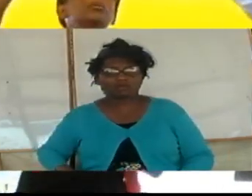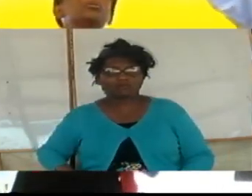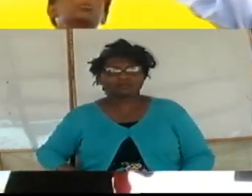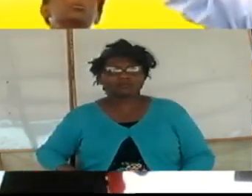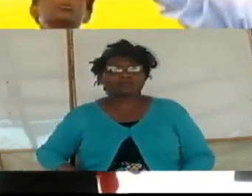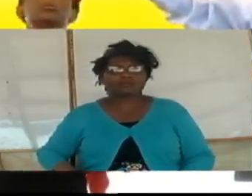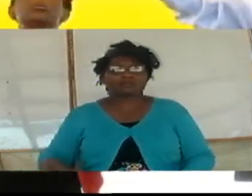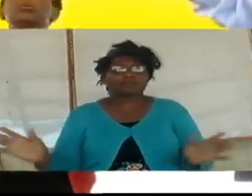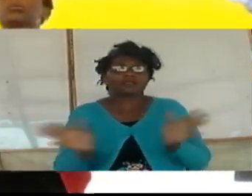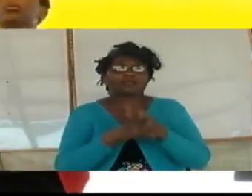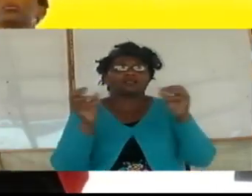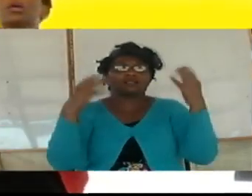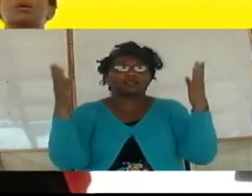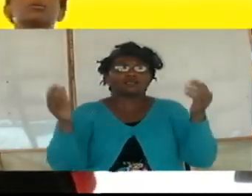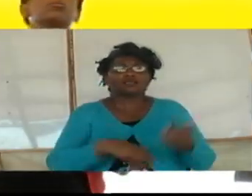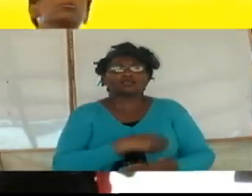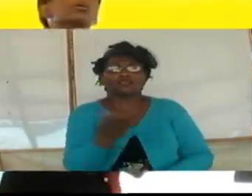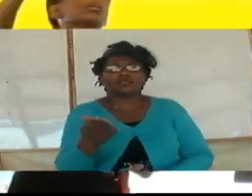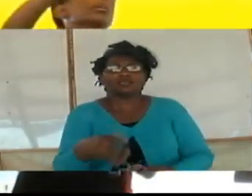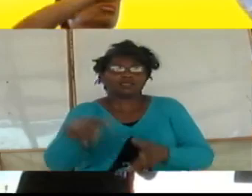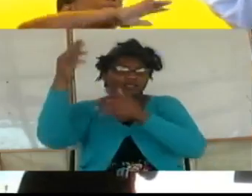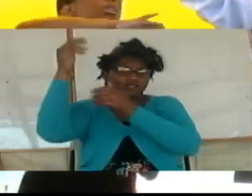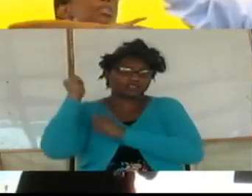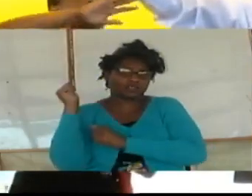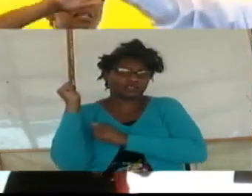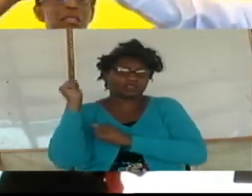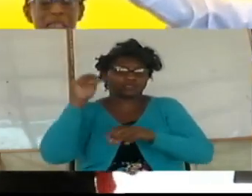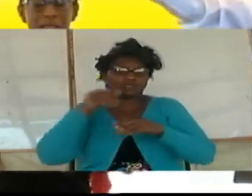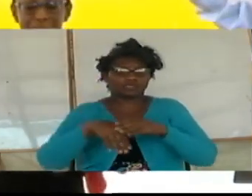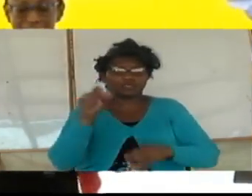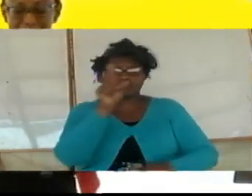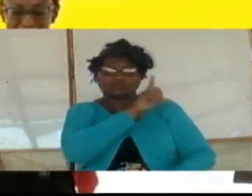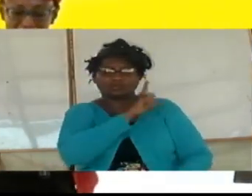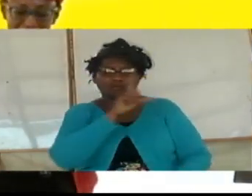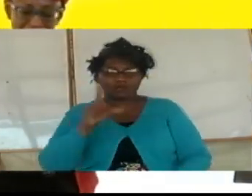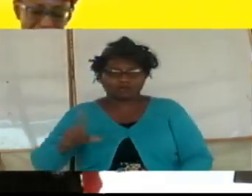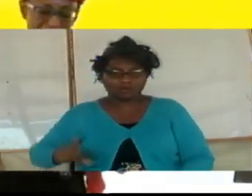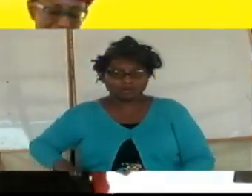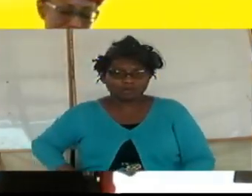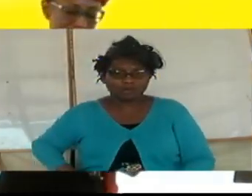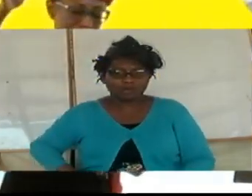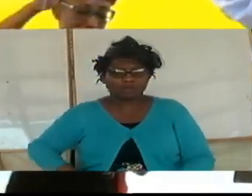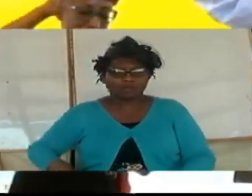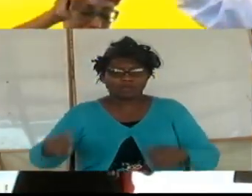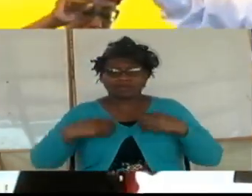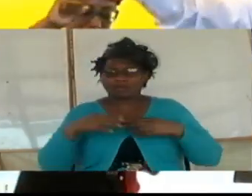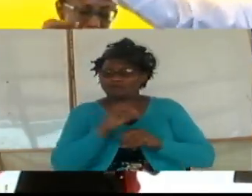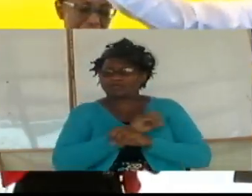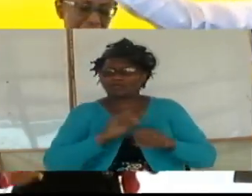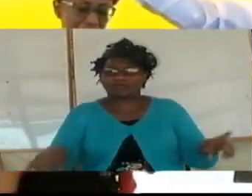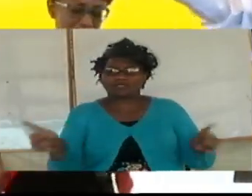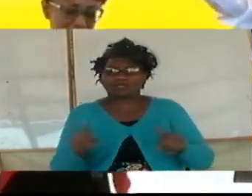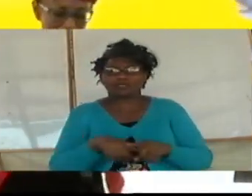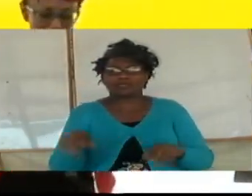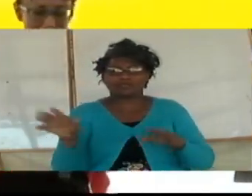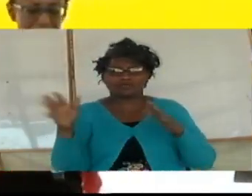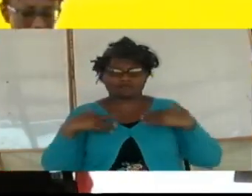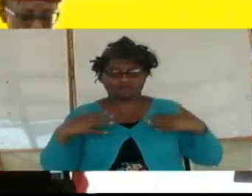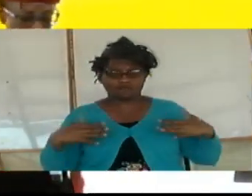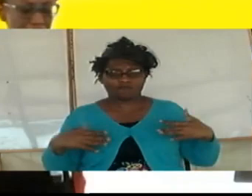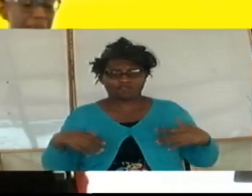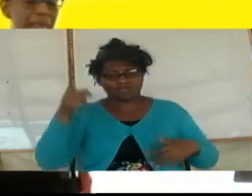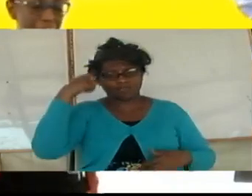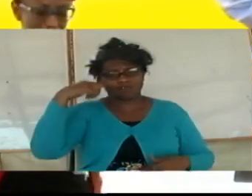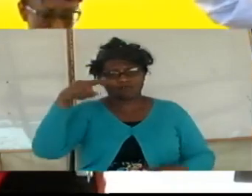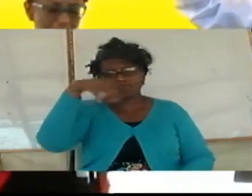Hallelujah, hallelujah. They that trust in the Lord have nothing to fear, for